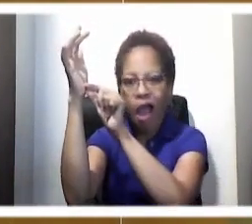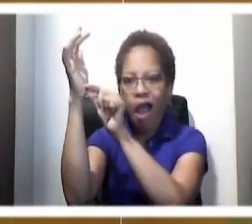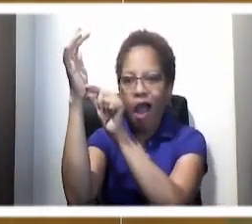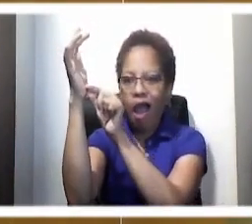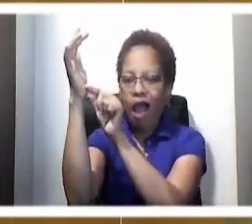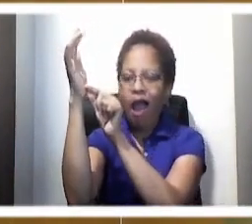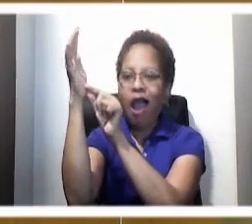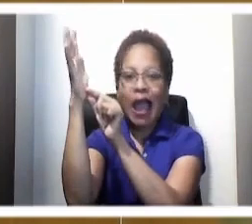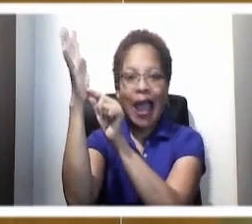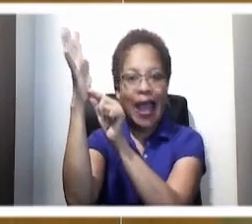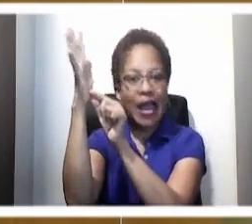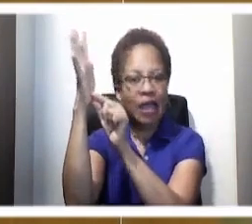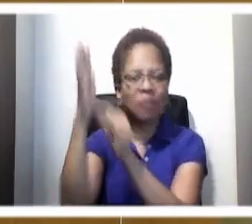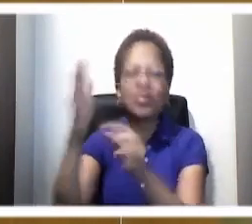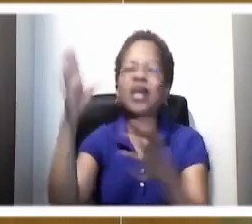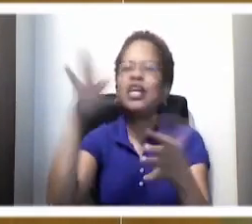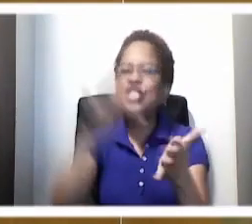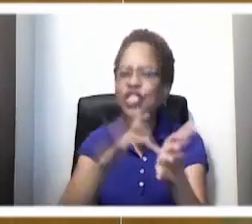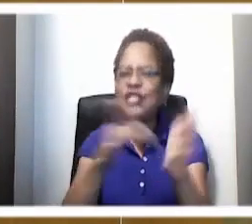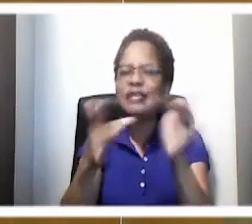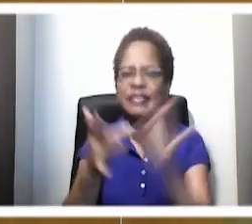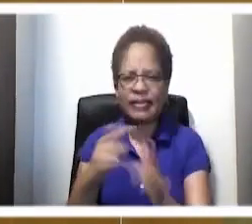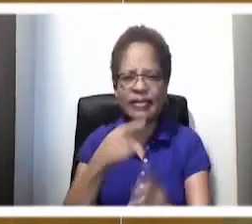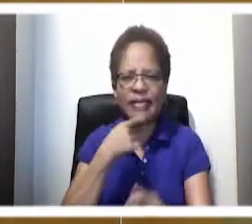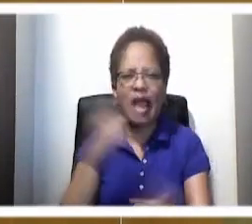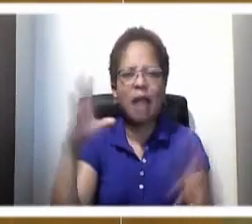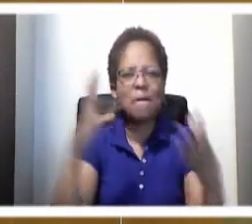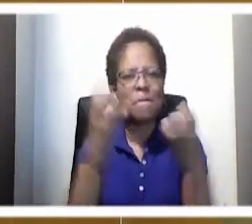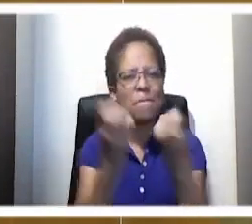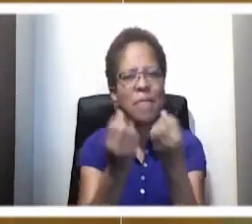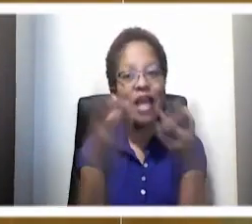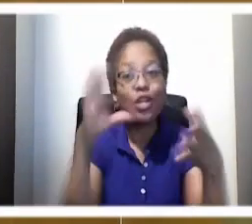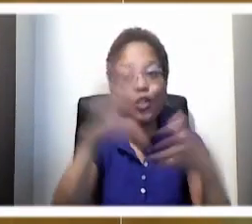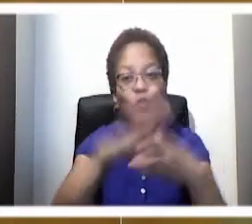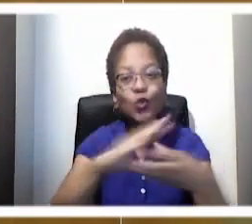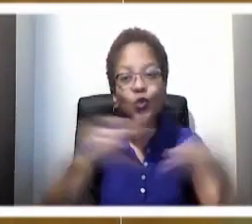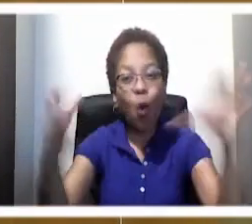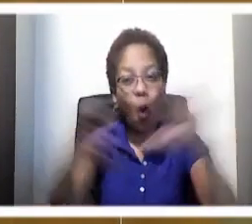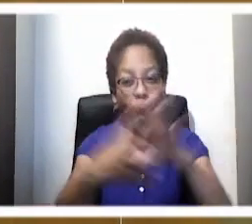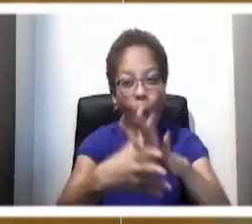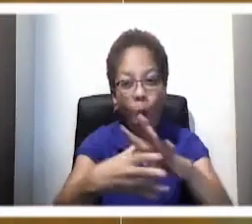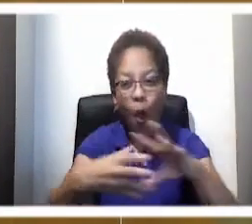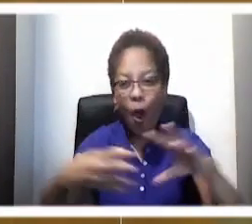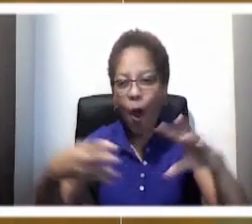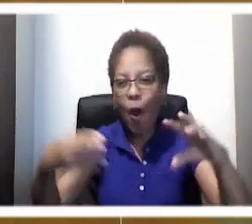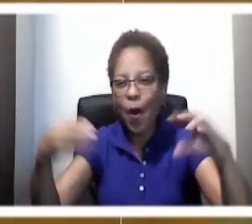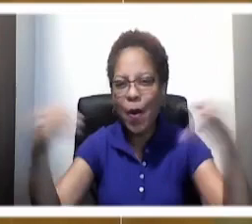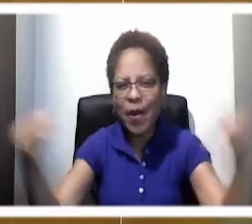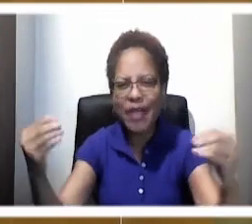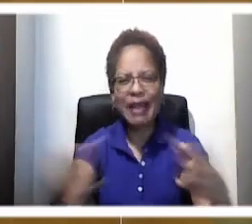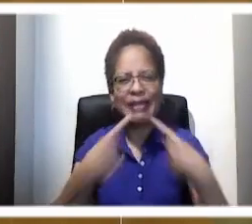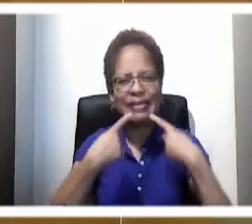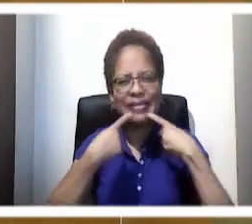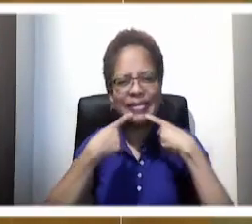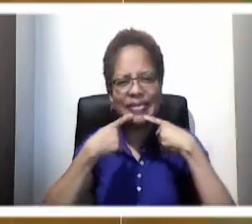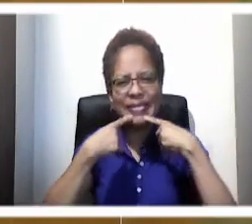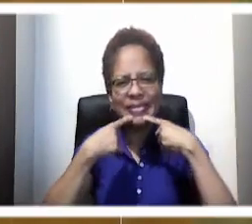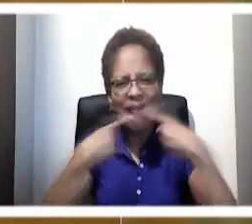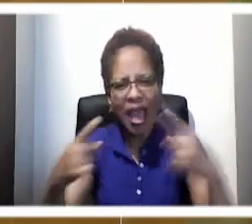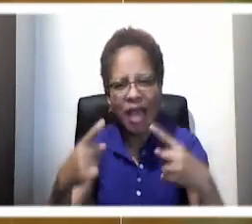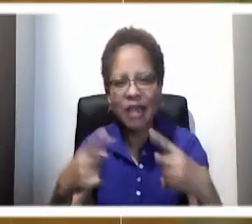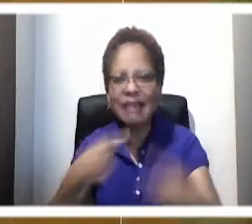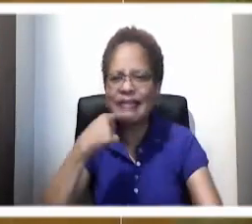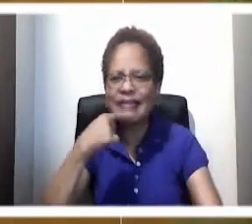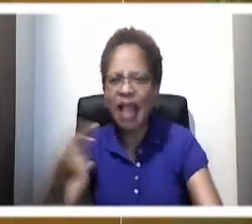Using many parables like these, he spoke the word to them, so far as